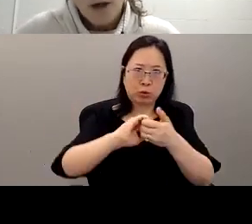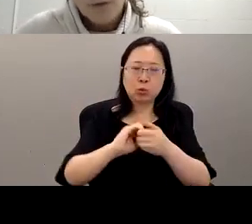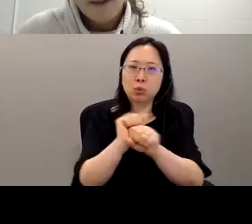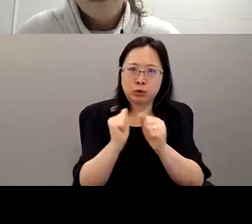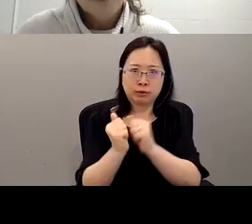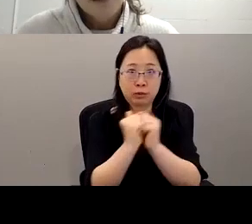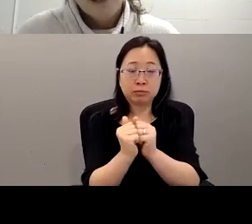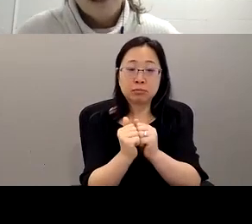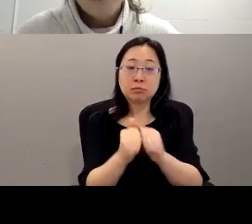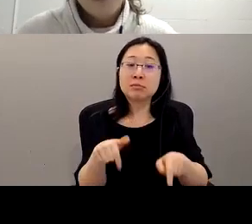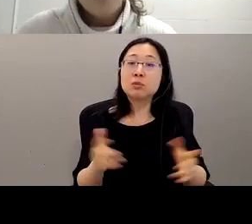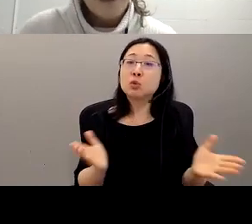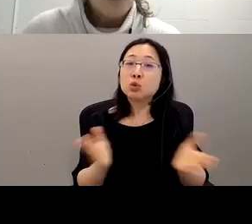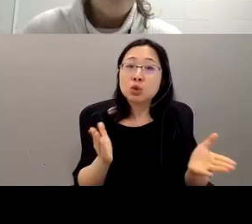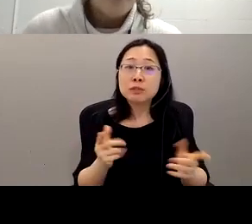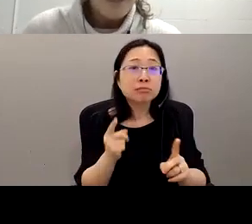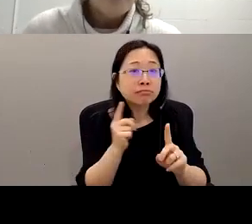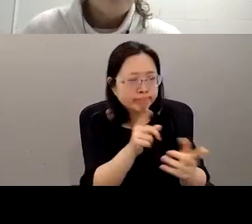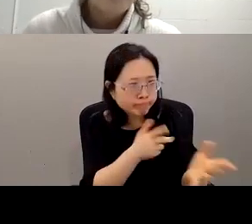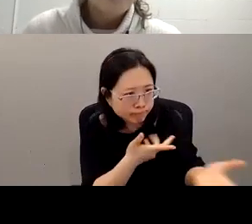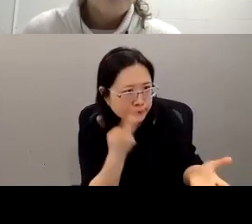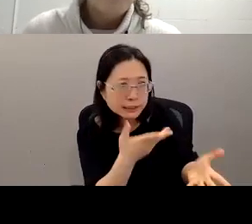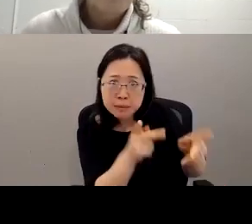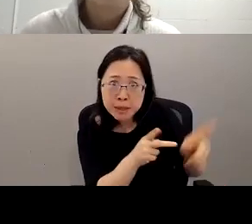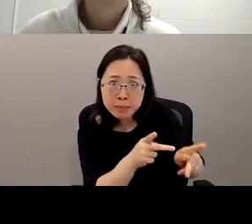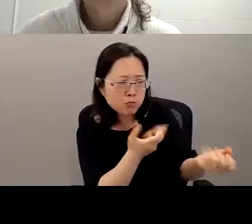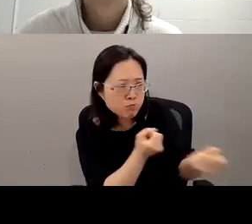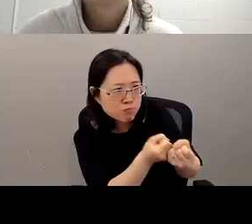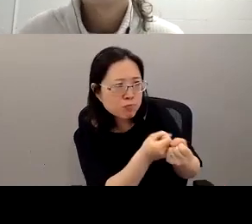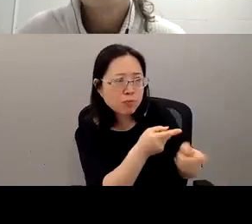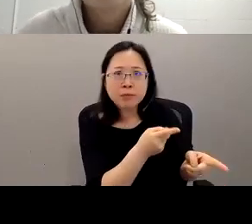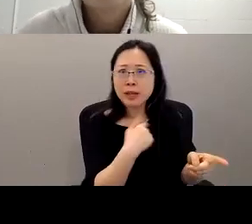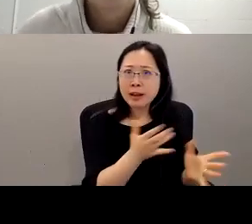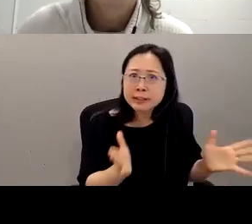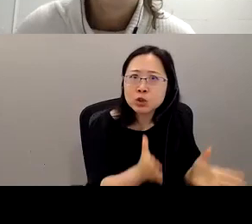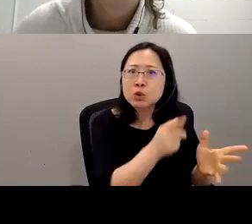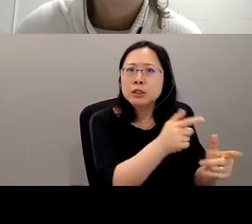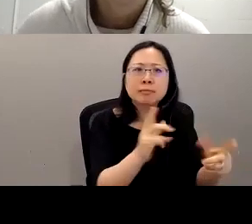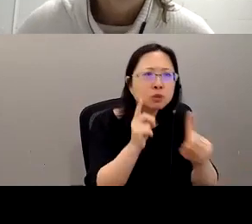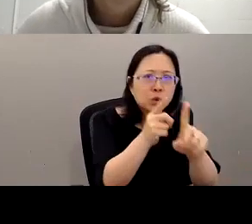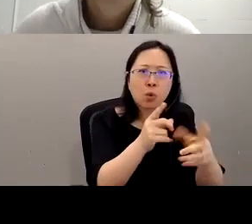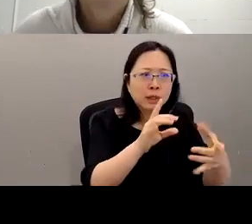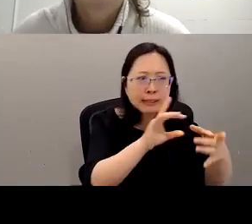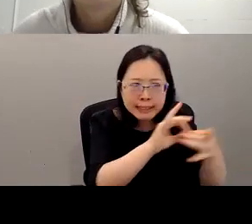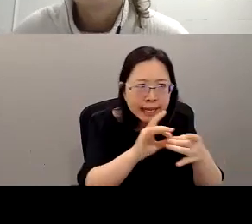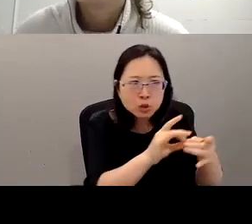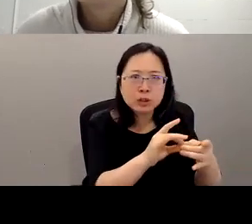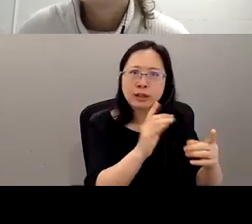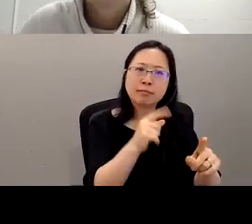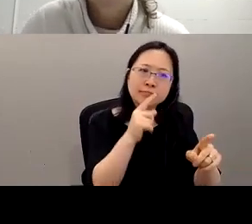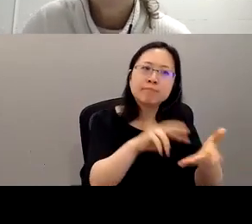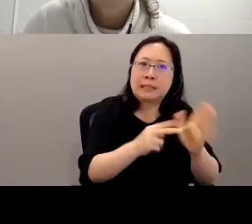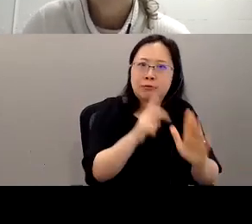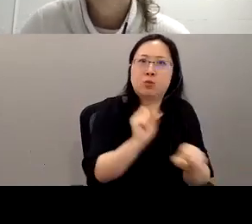services walk with people, meeting with them where they're at and assisting them to build connections that are meaningful in their lives.